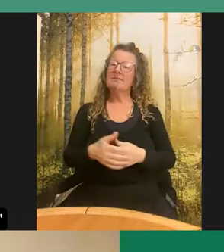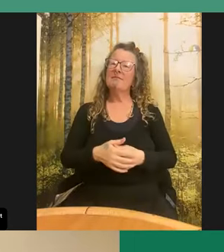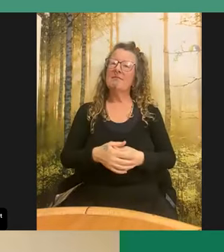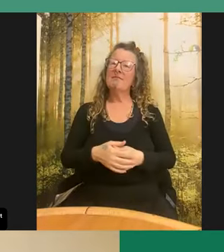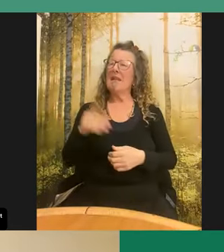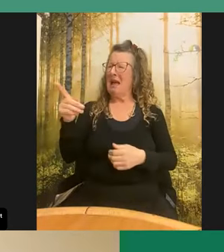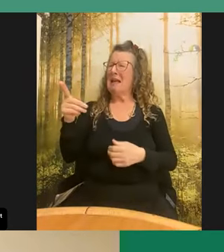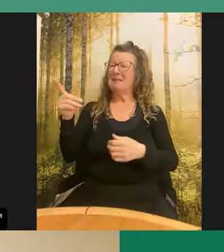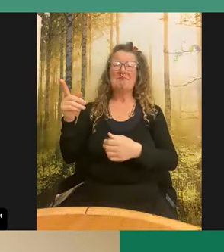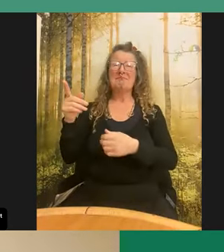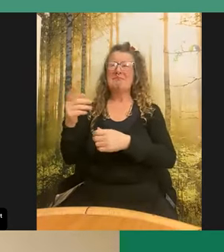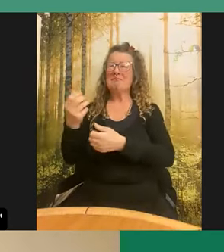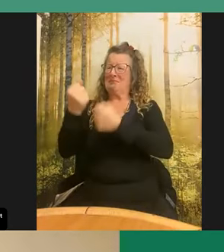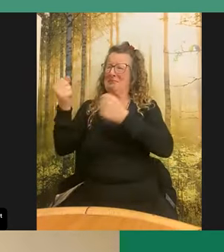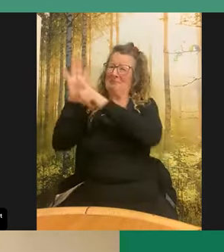and especially now